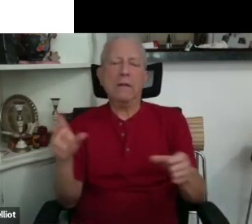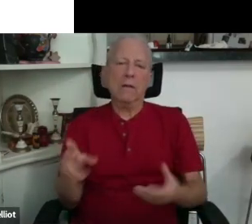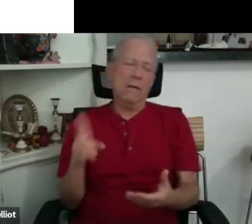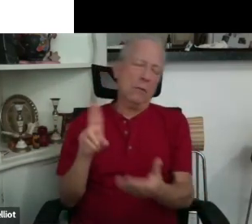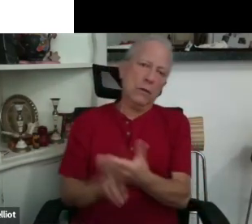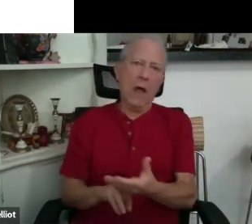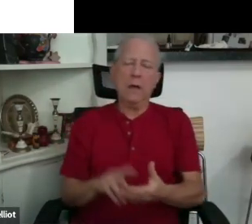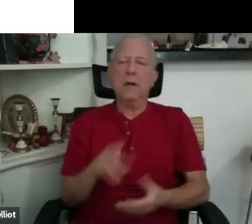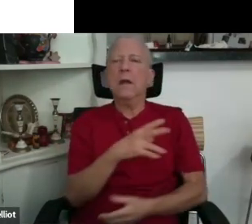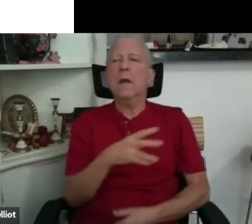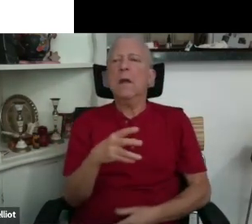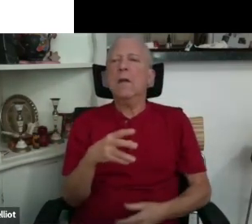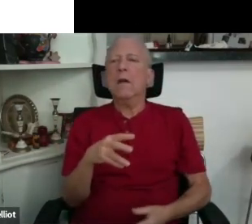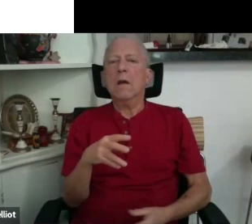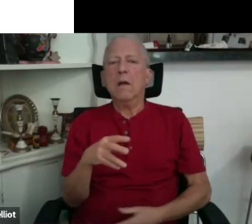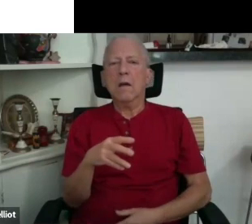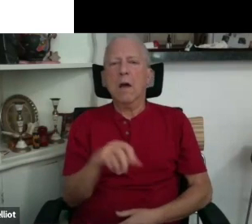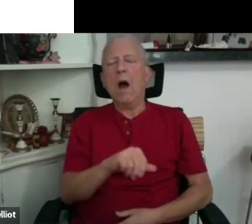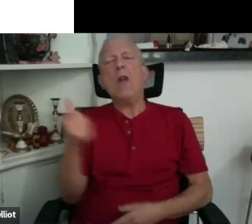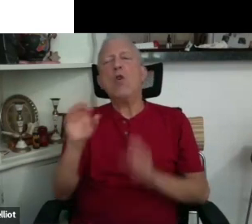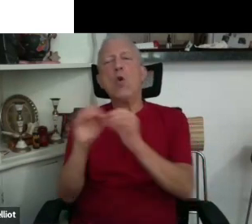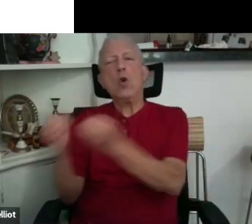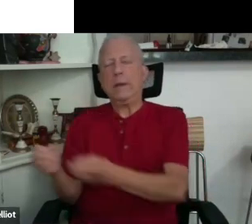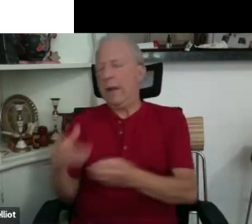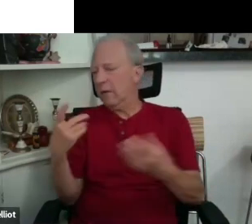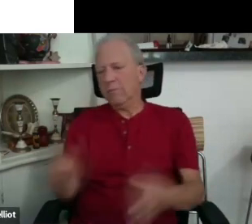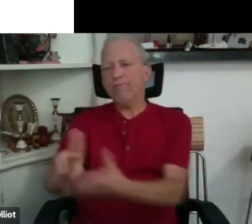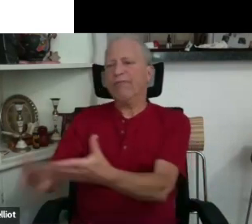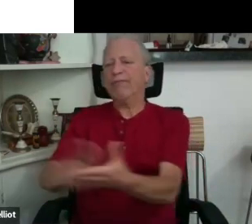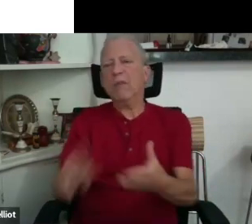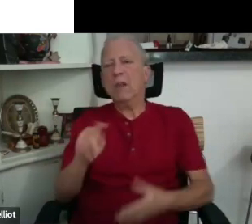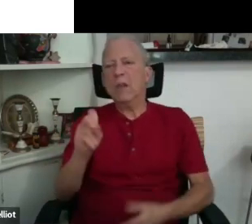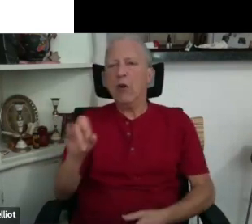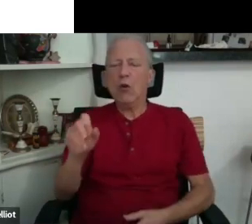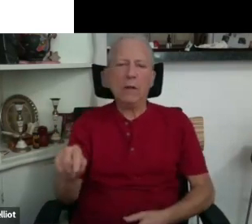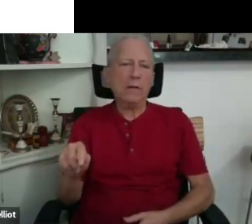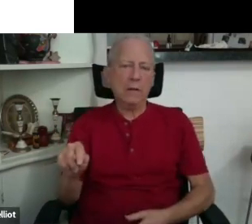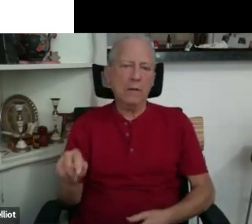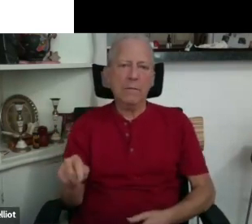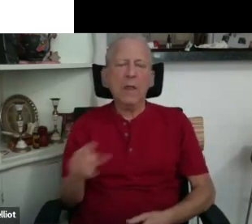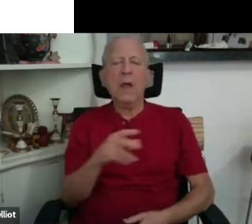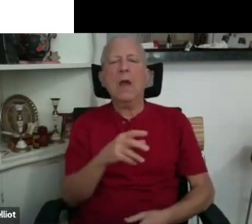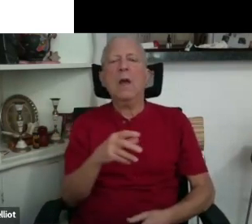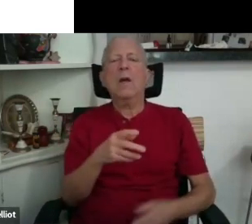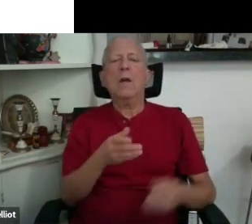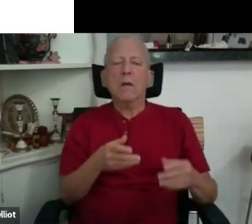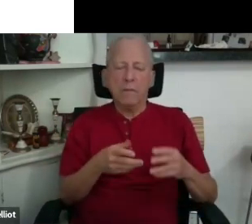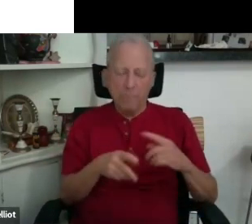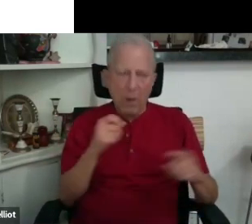so if other organizations are also named as terrorist organizations according to the definitions in an executive